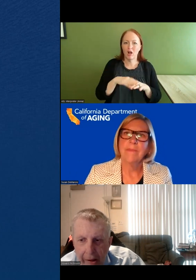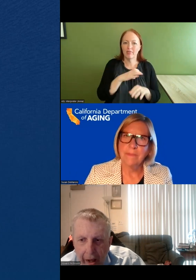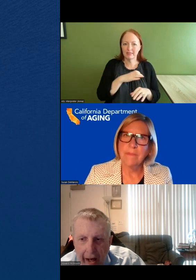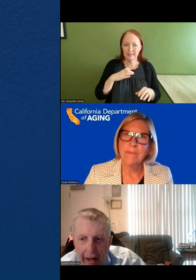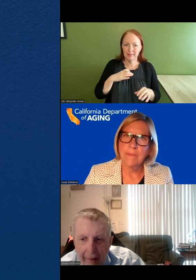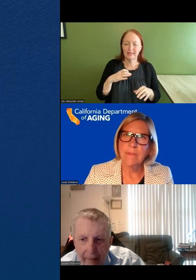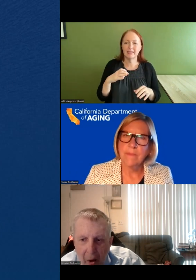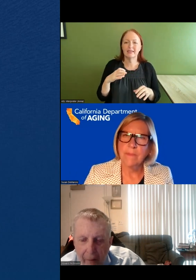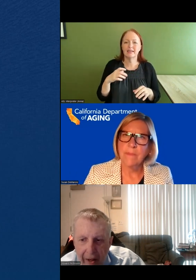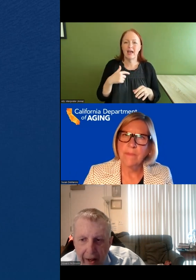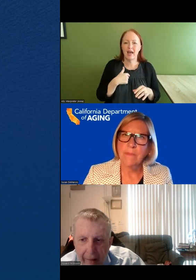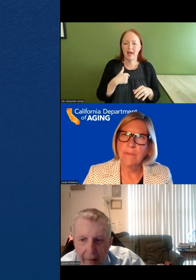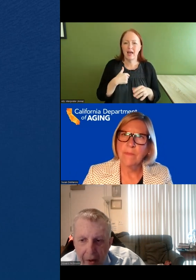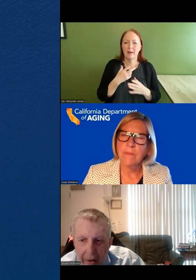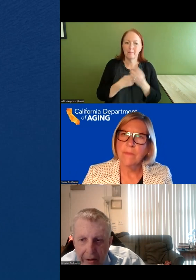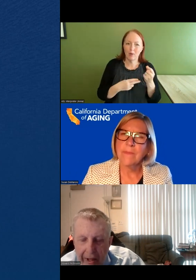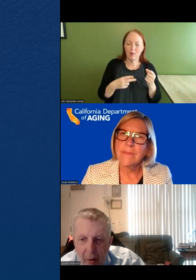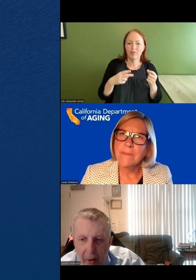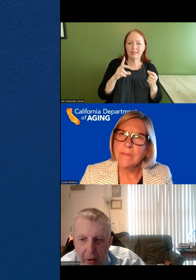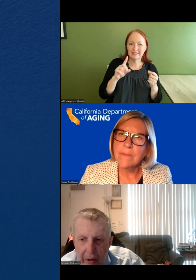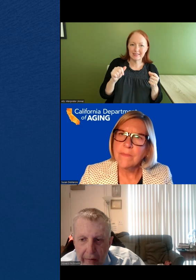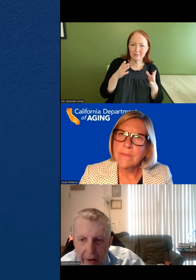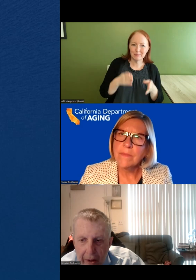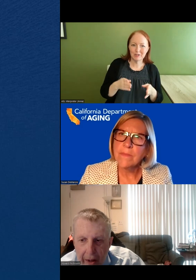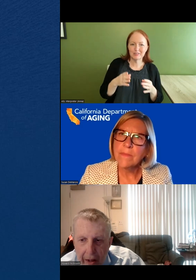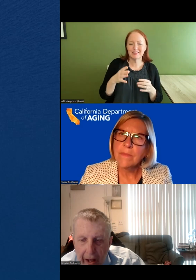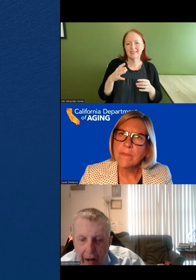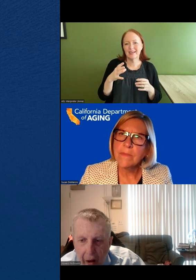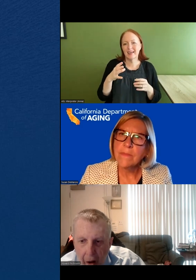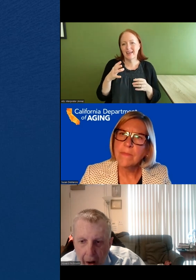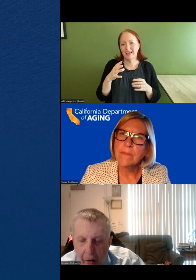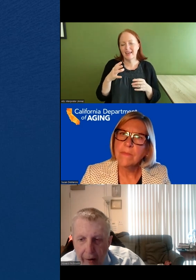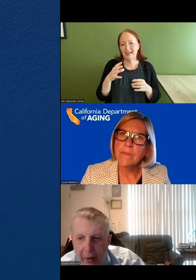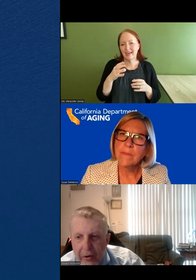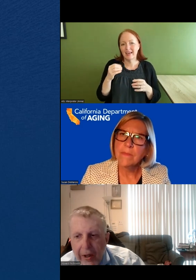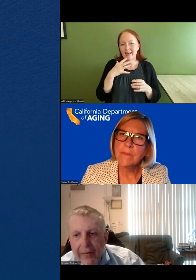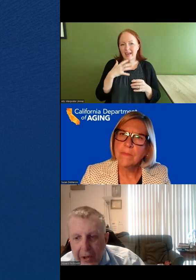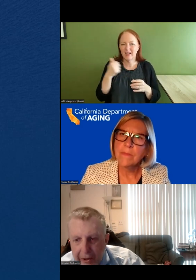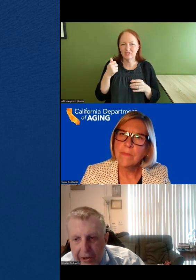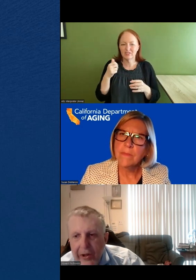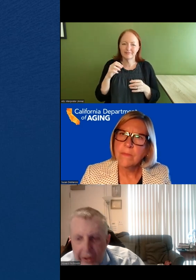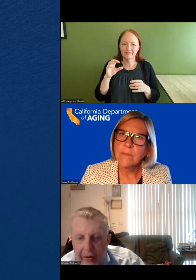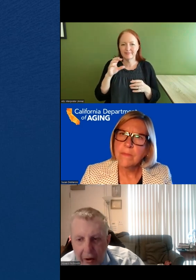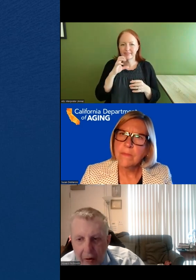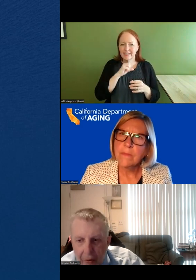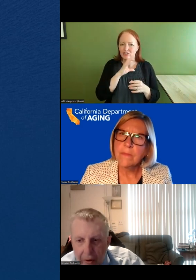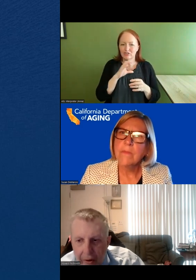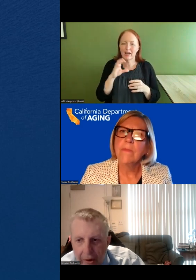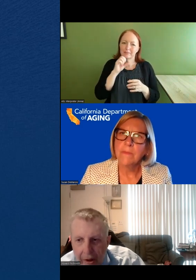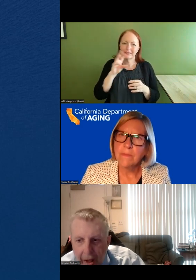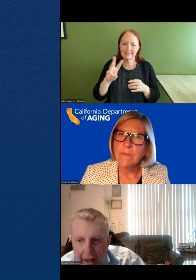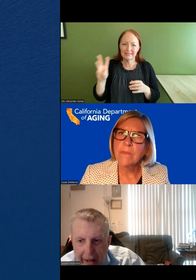committee. I am both a disabled person and an elderly person. I'm 66 years